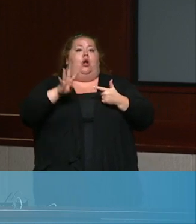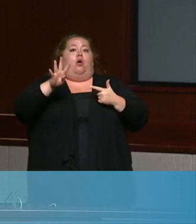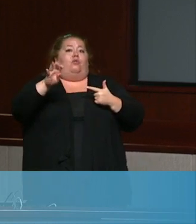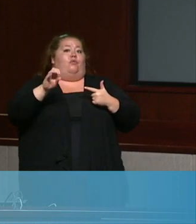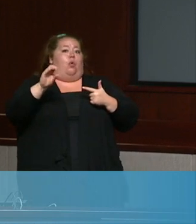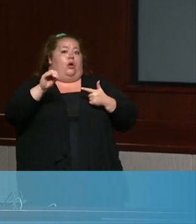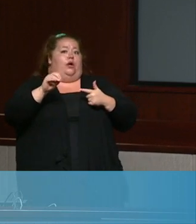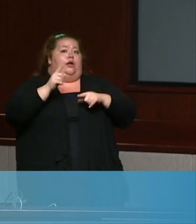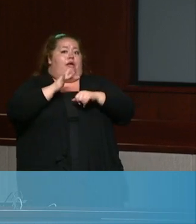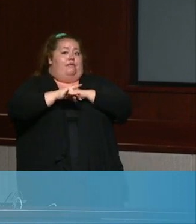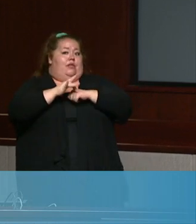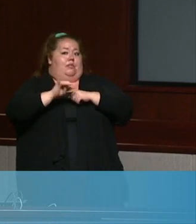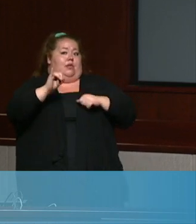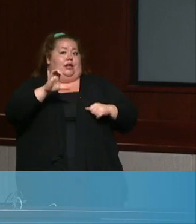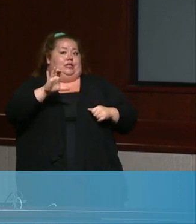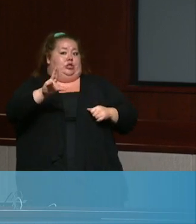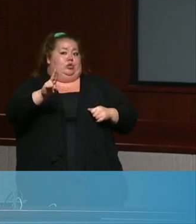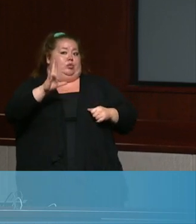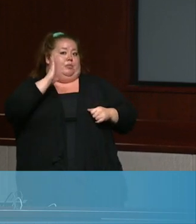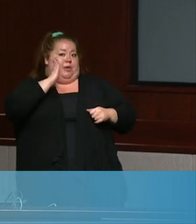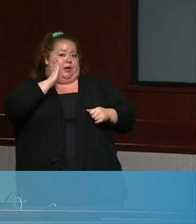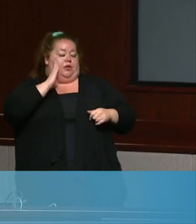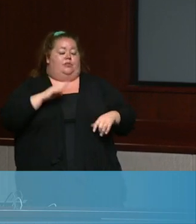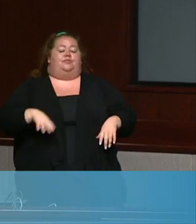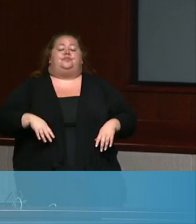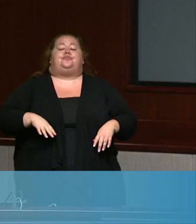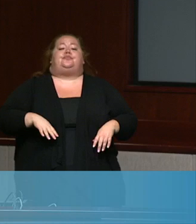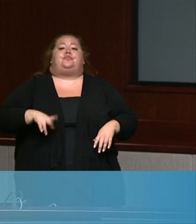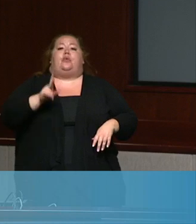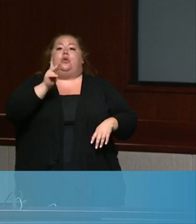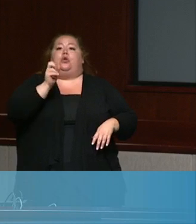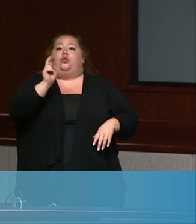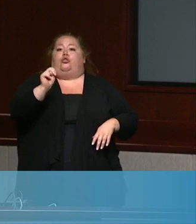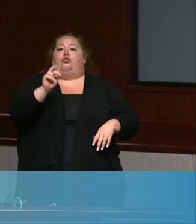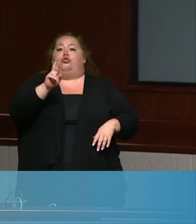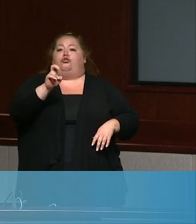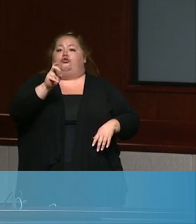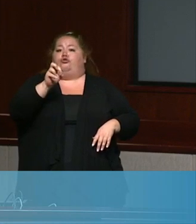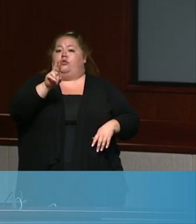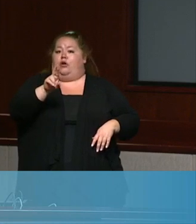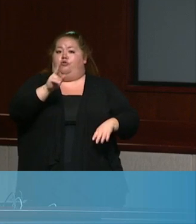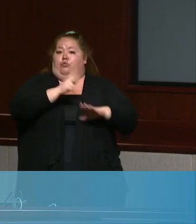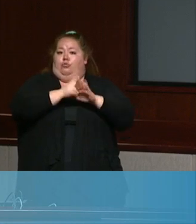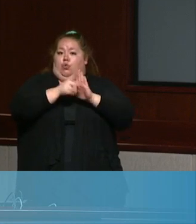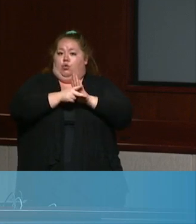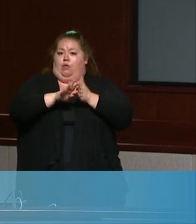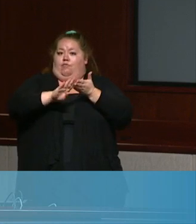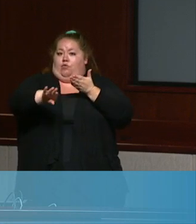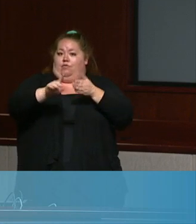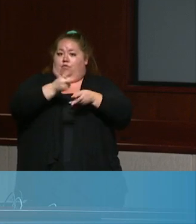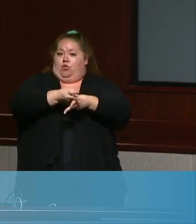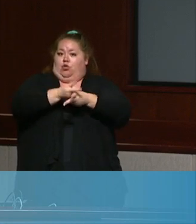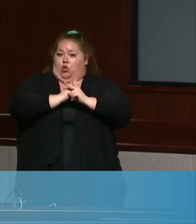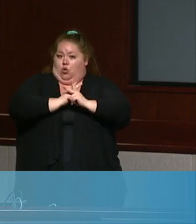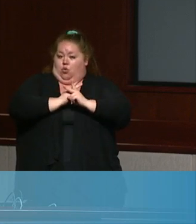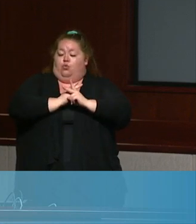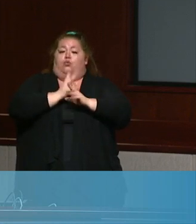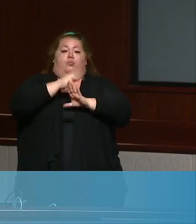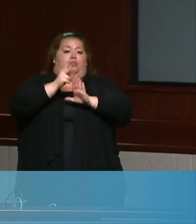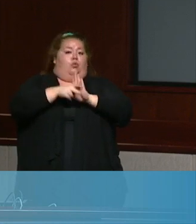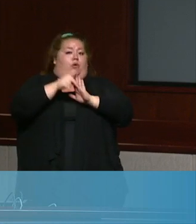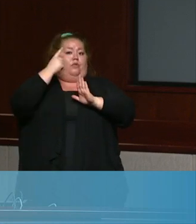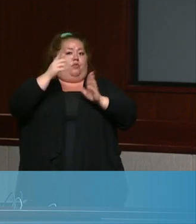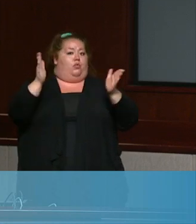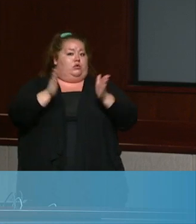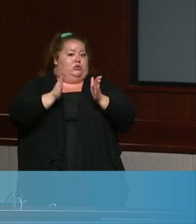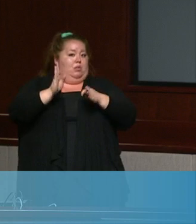ICU beds. A little bit on the Kern Recovers program, the forgivable loan program to small businesses. A total